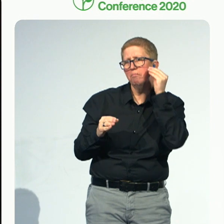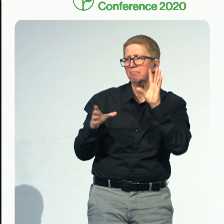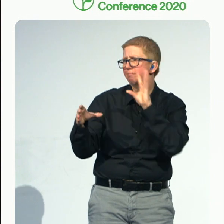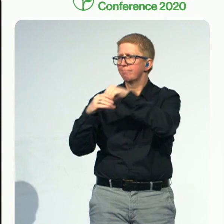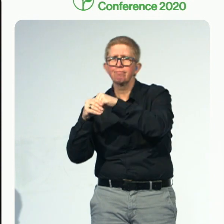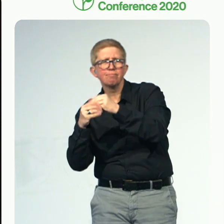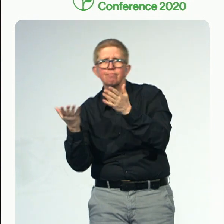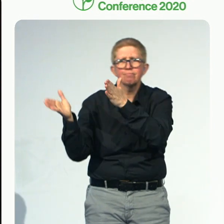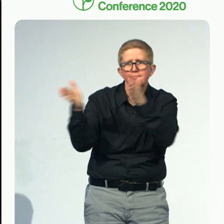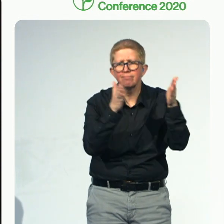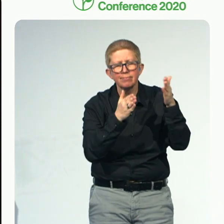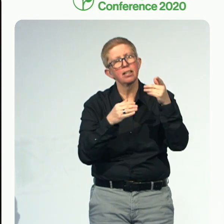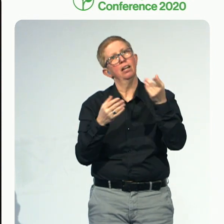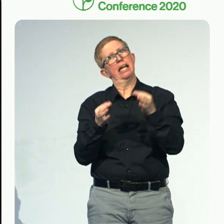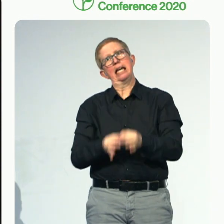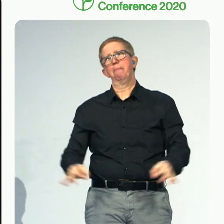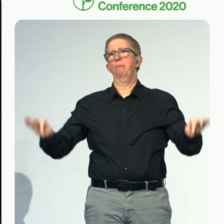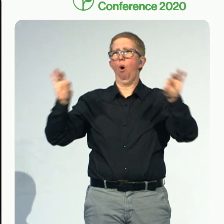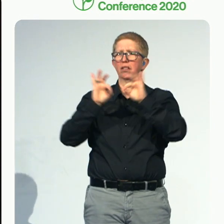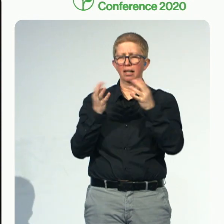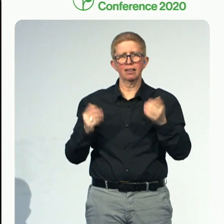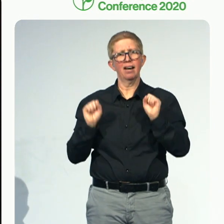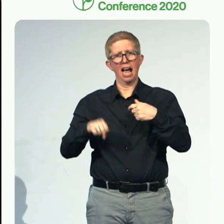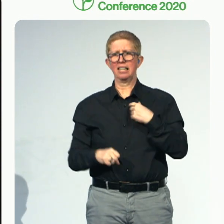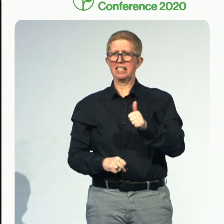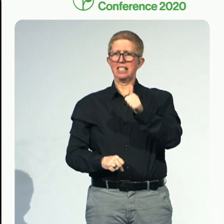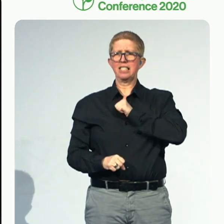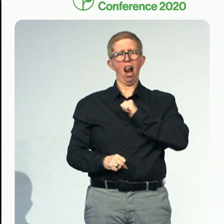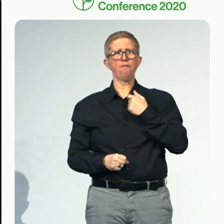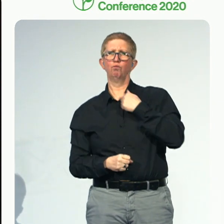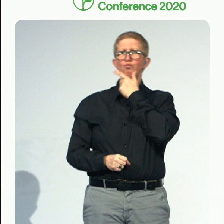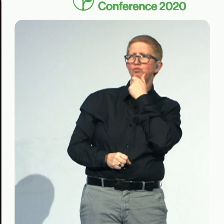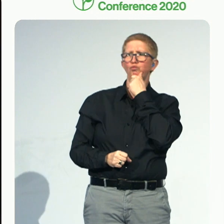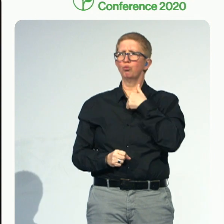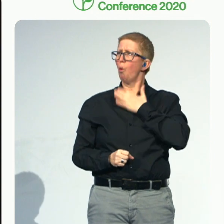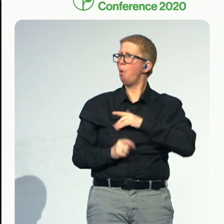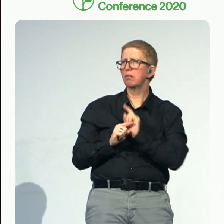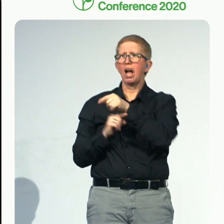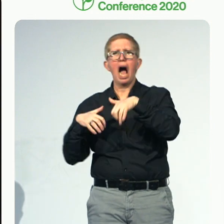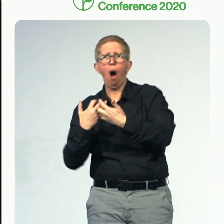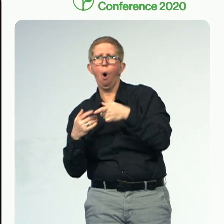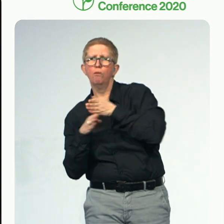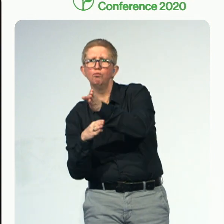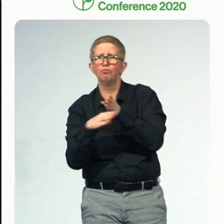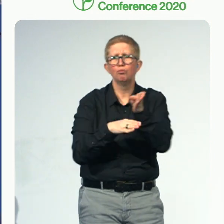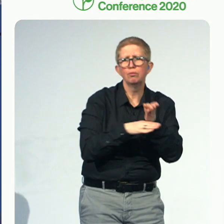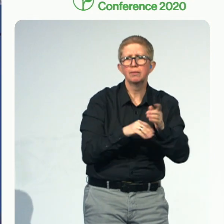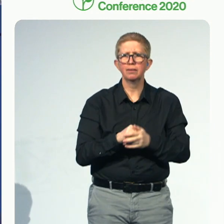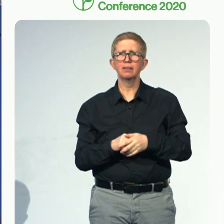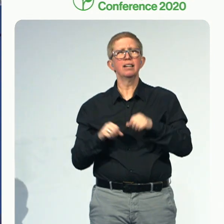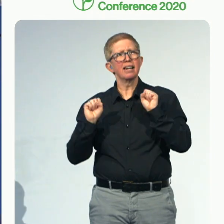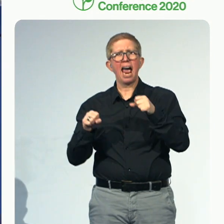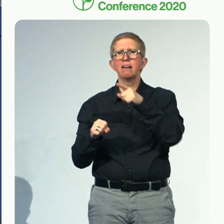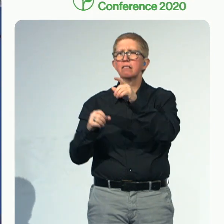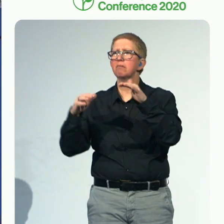issues for a self-determined life with full participation in society. Thank you.